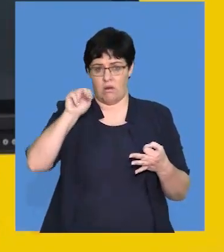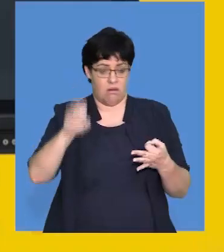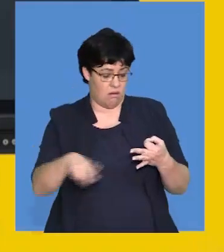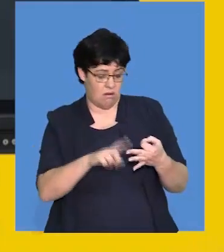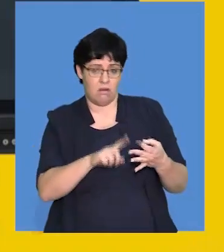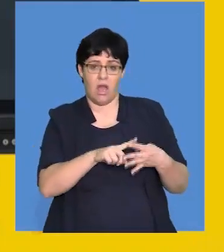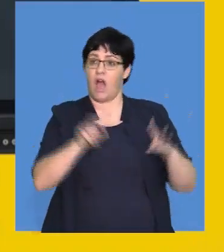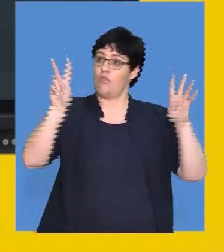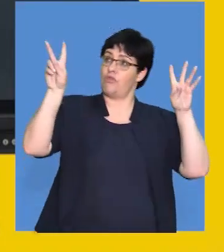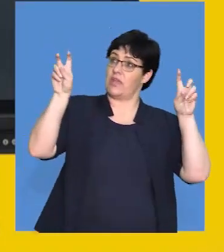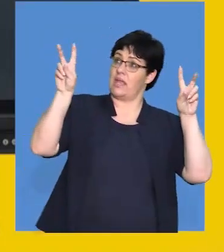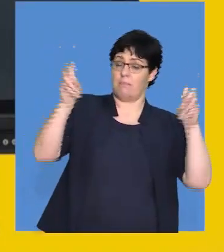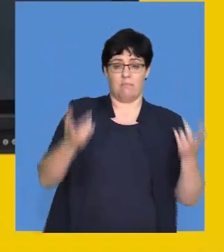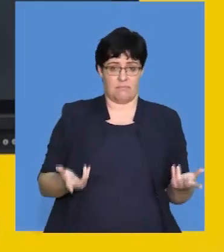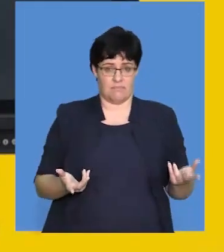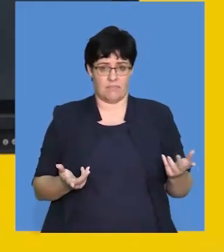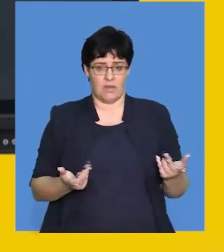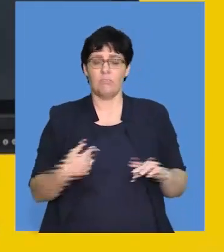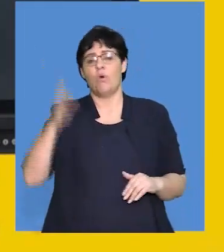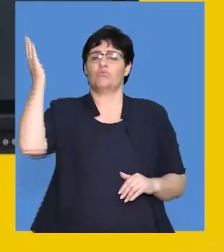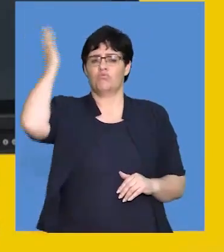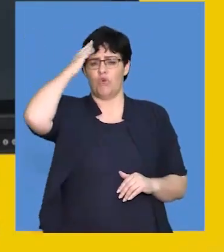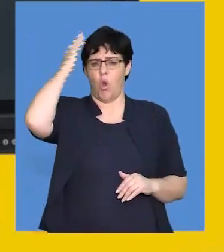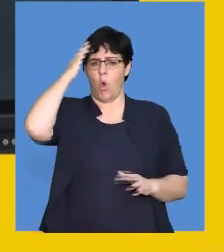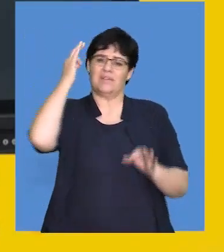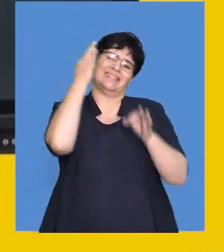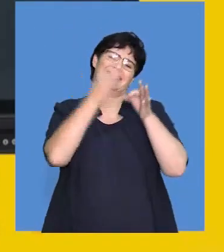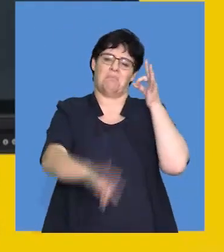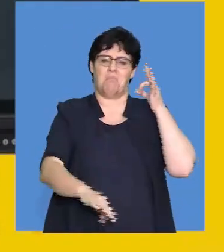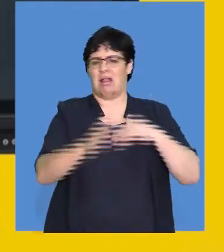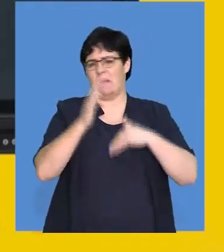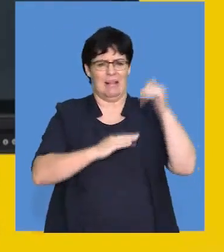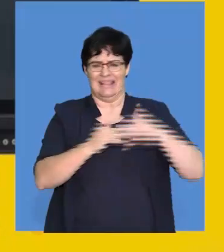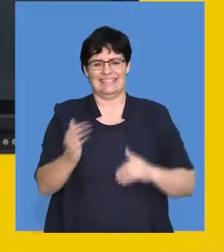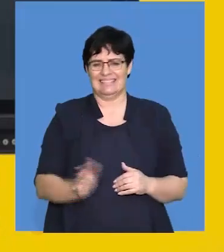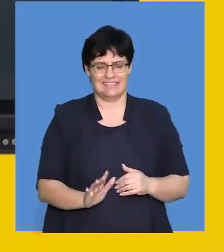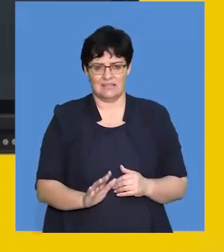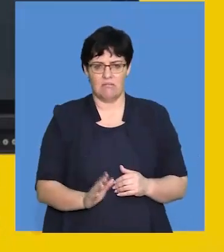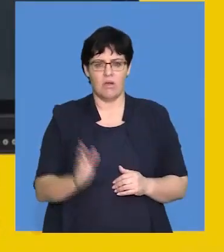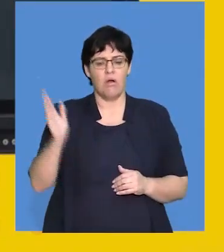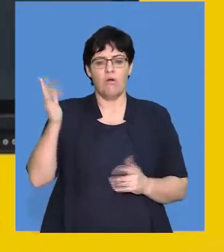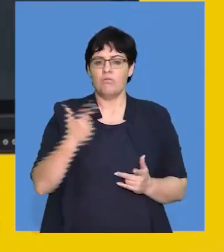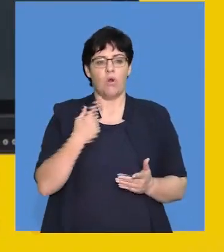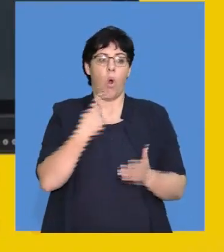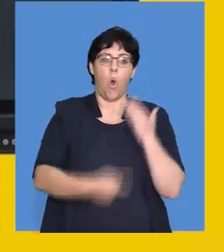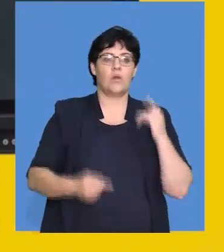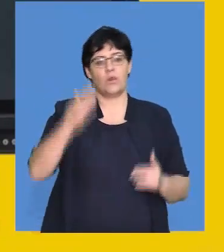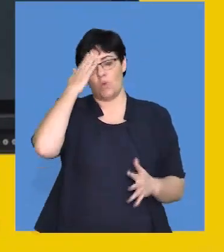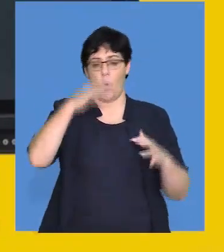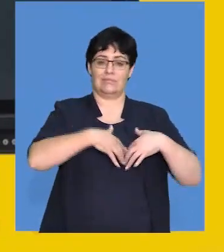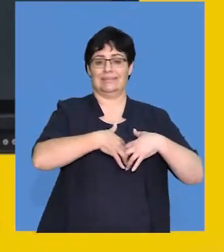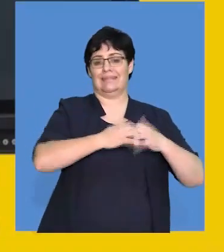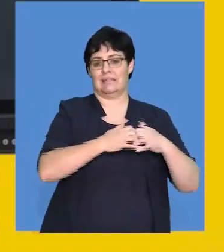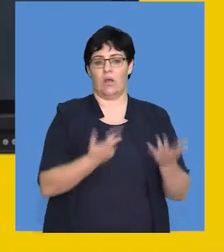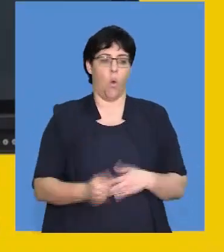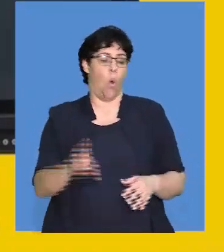is theme. Don't just know the simplest building blocks. No, don't just know setting